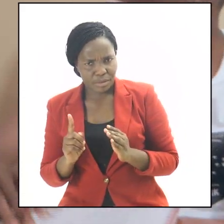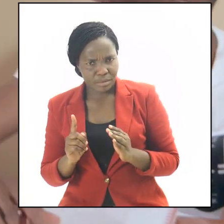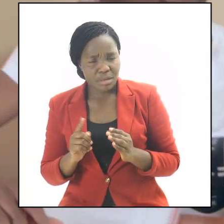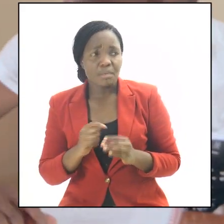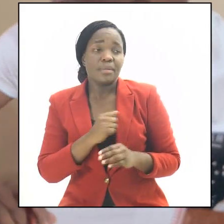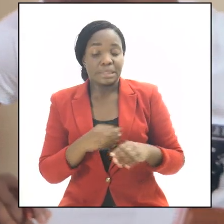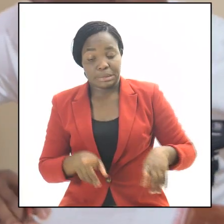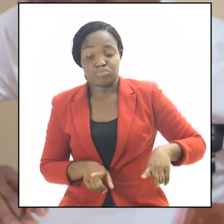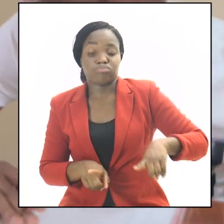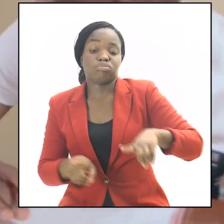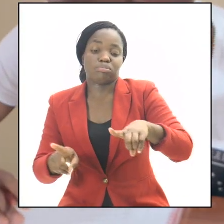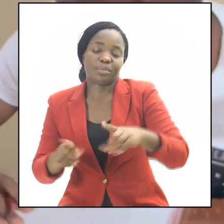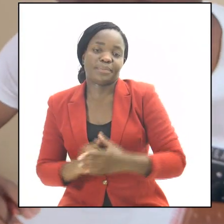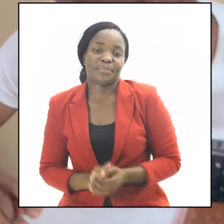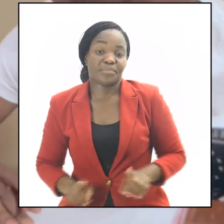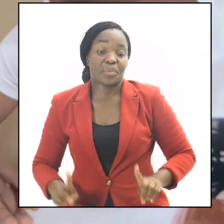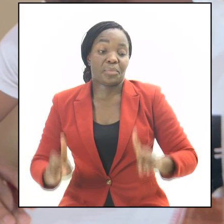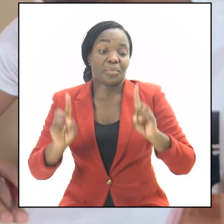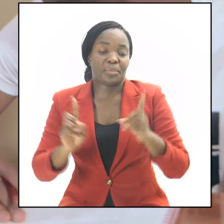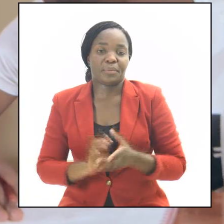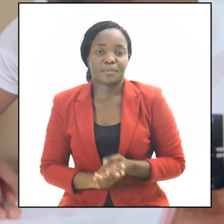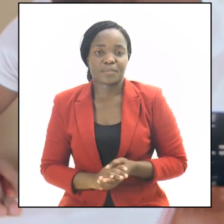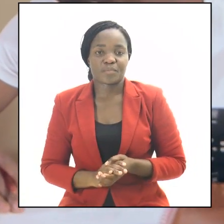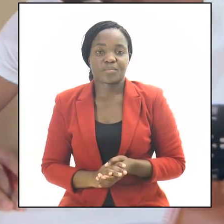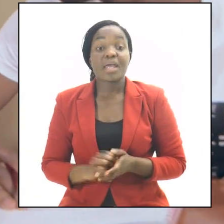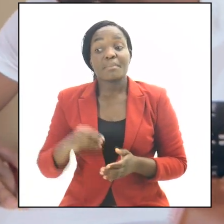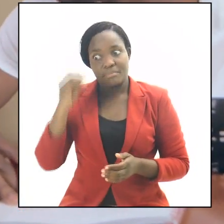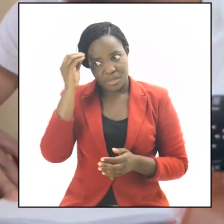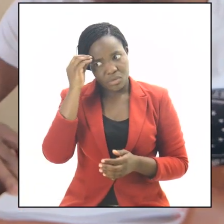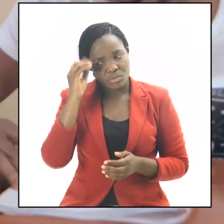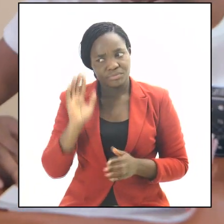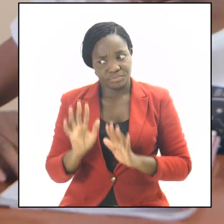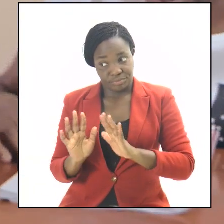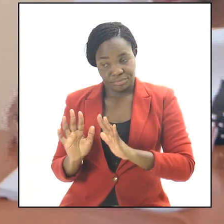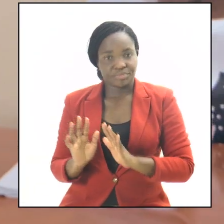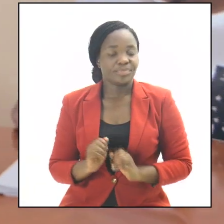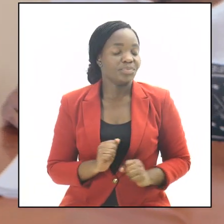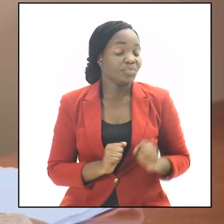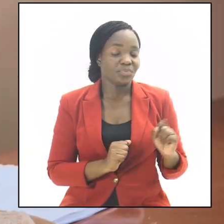Parallelograms. Oh, at least I know what those are.